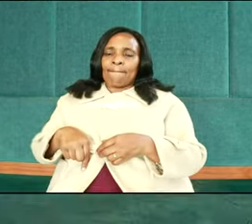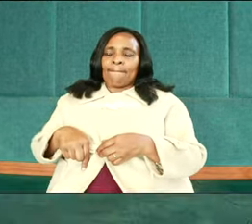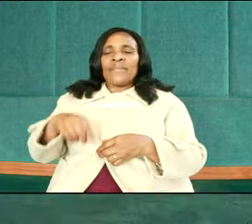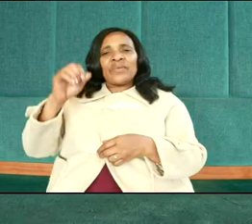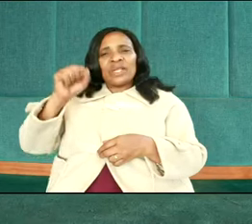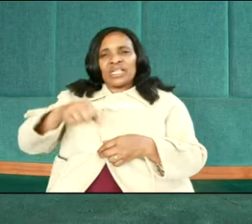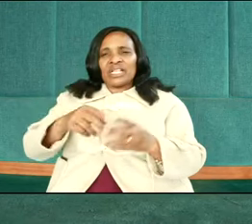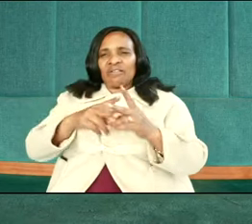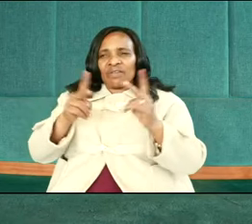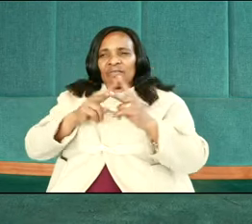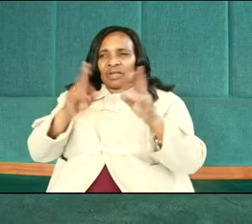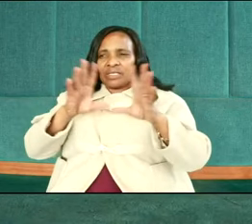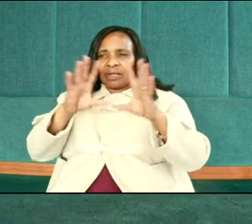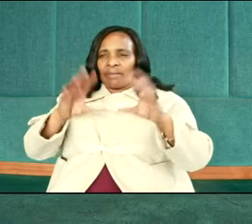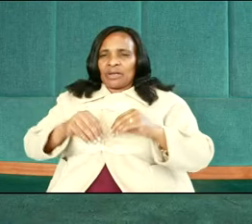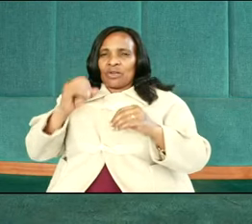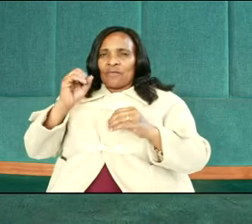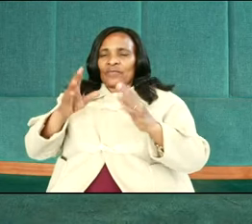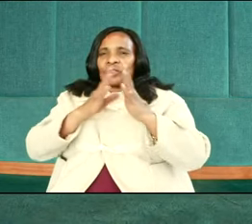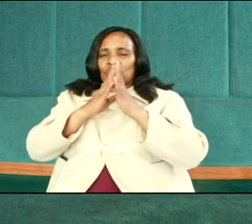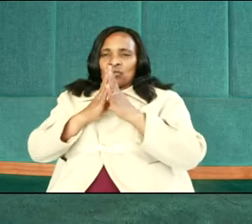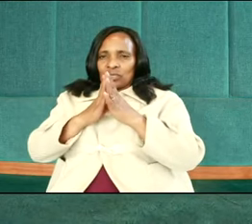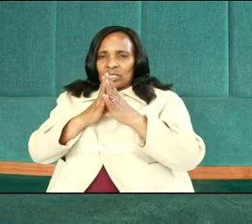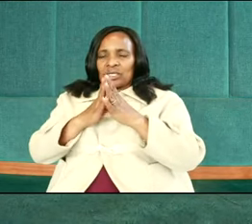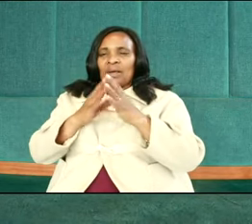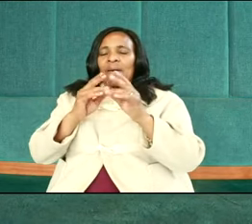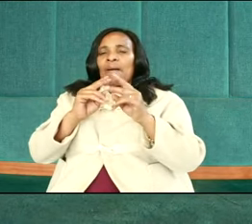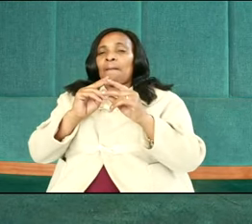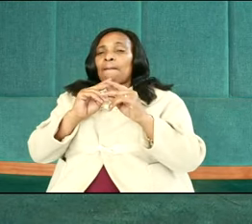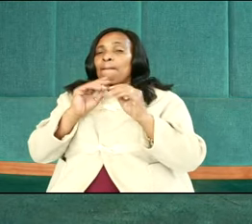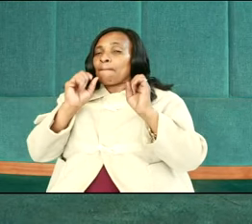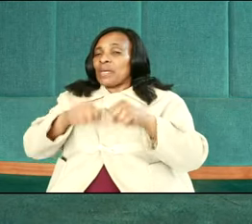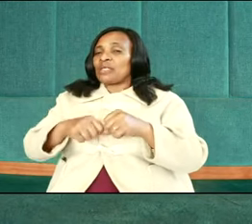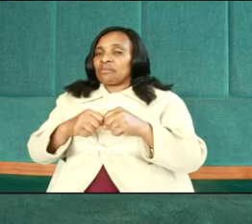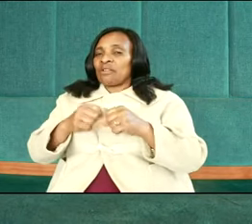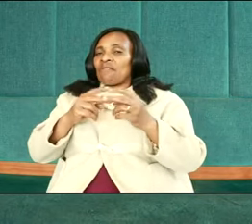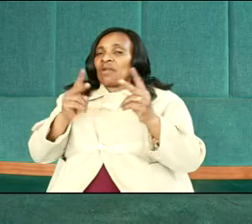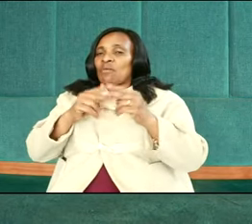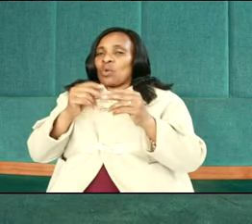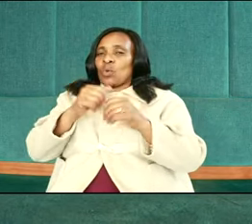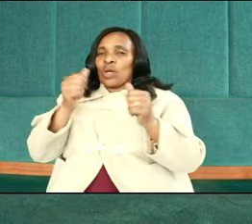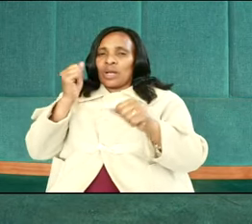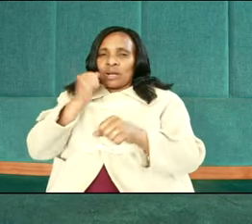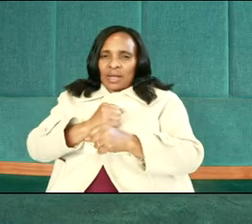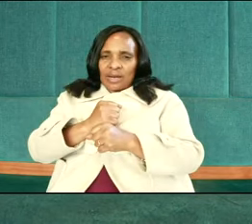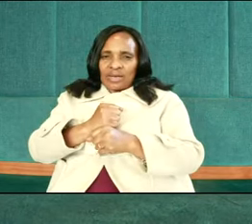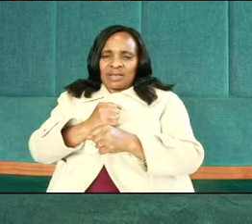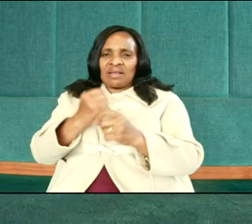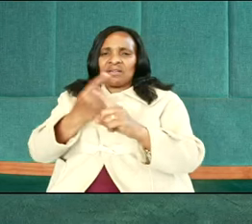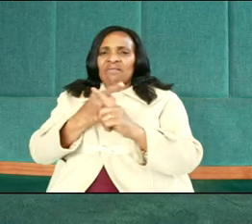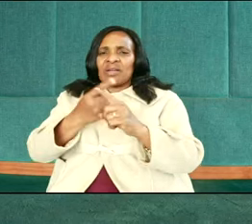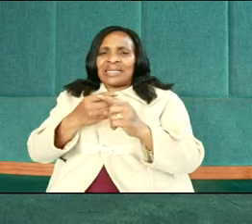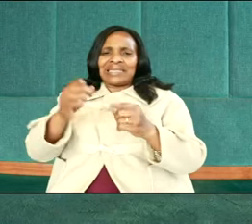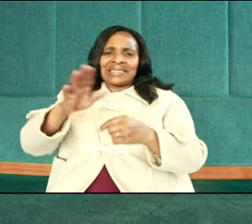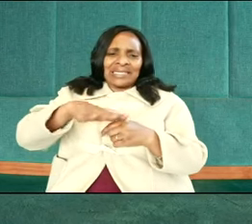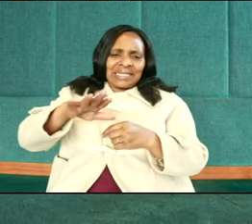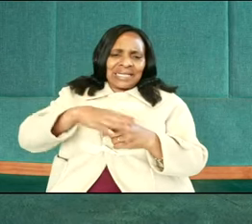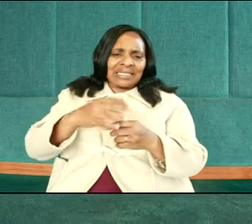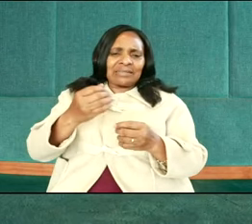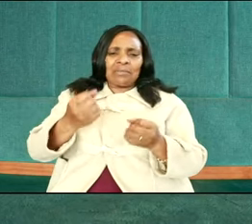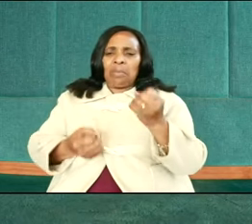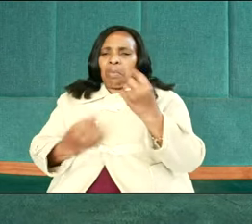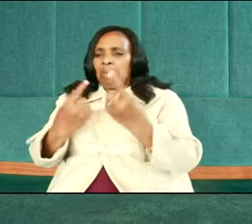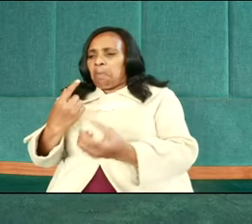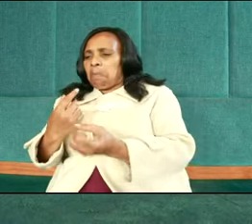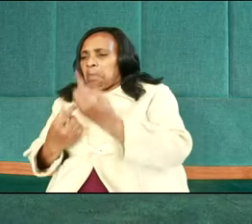Yeah, that's a very good summary of that story. And I must say, very well done. Now, there are various aspects that we see coming out of this